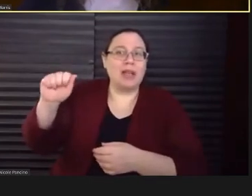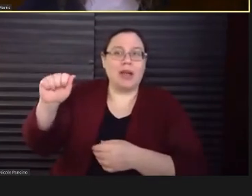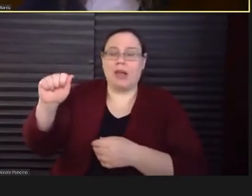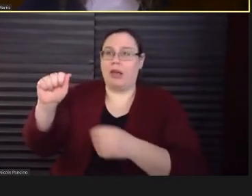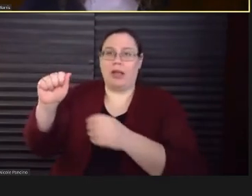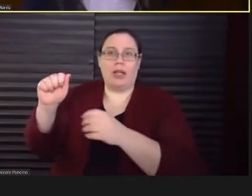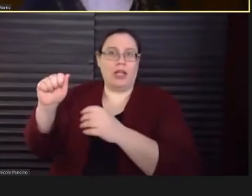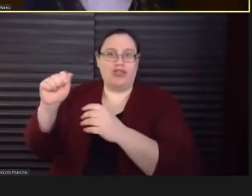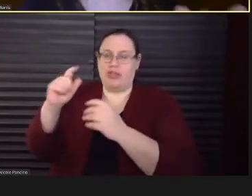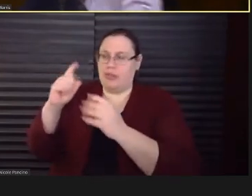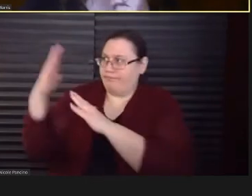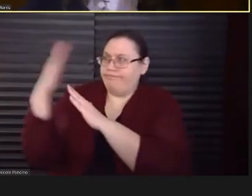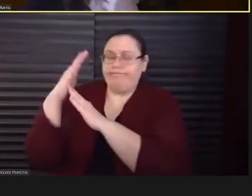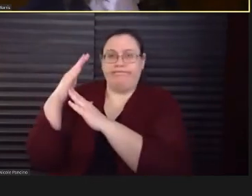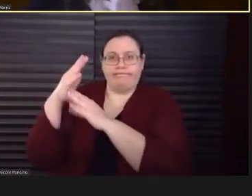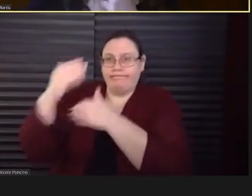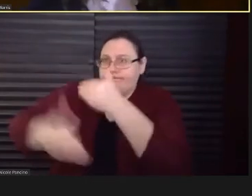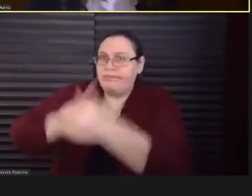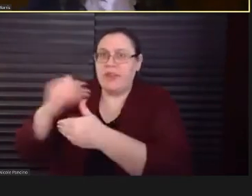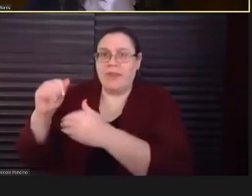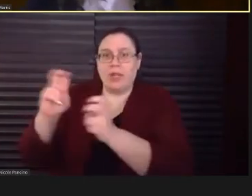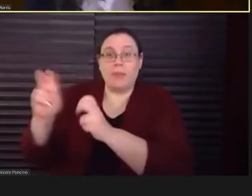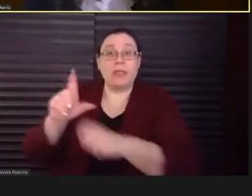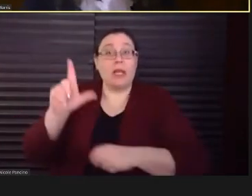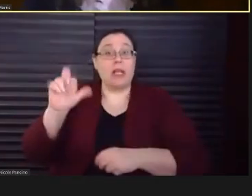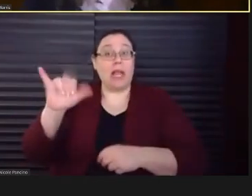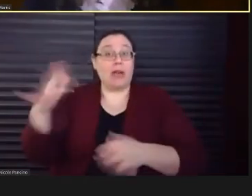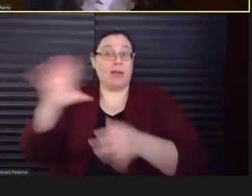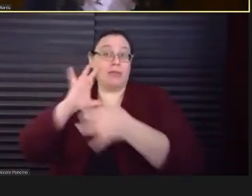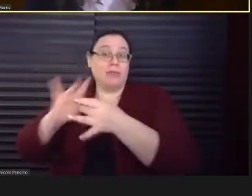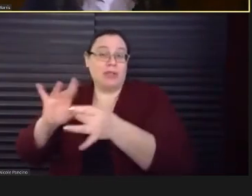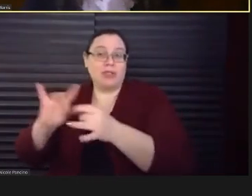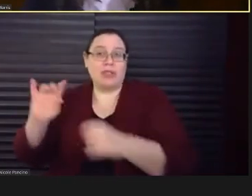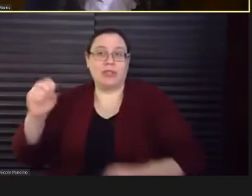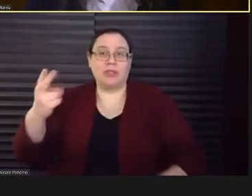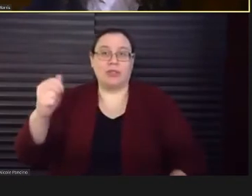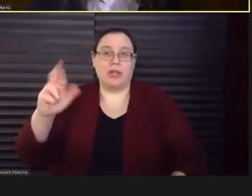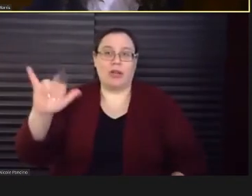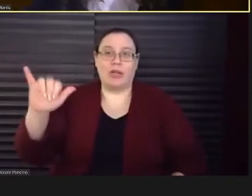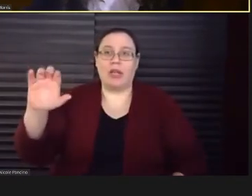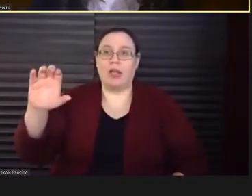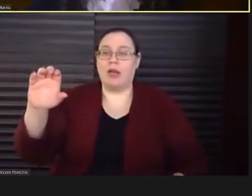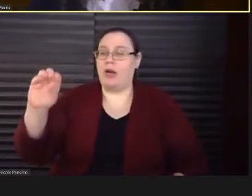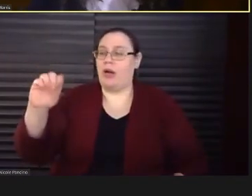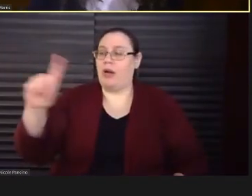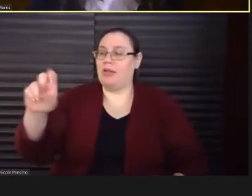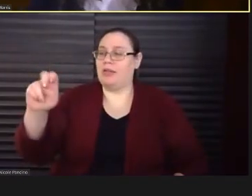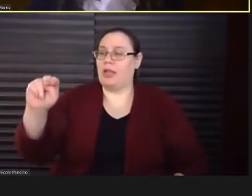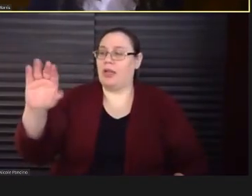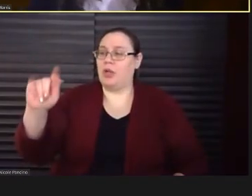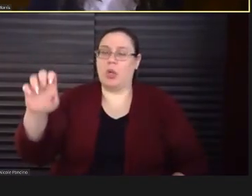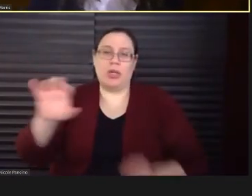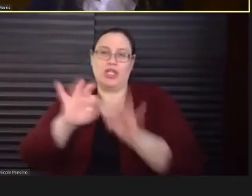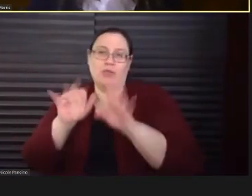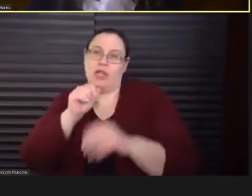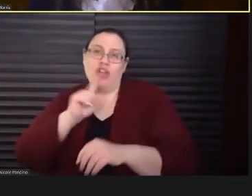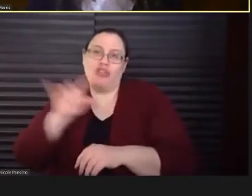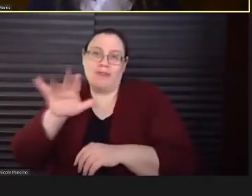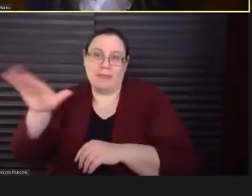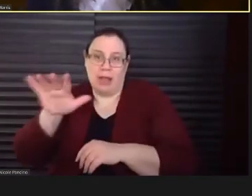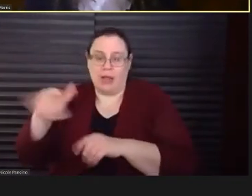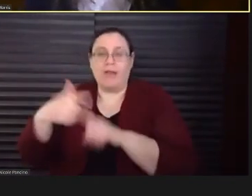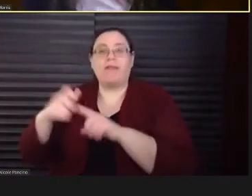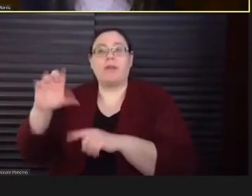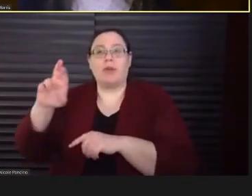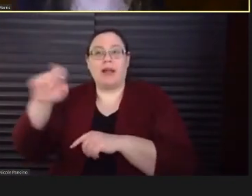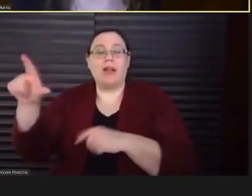these topics, Larry already mentioned Sheri from Cornell University. Also, there's Yuhong Zhao,